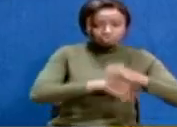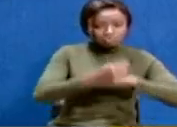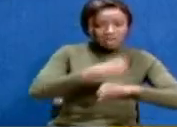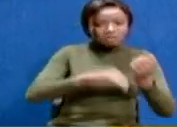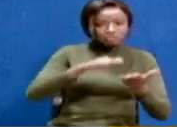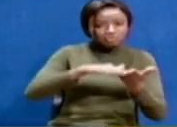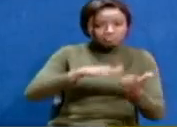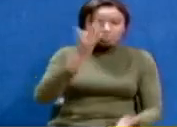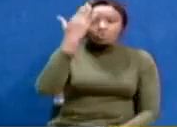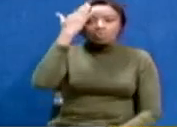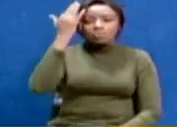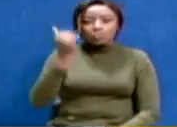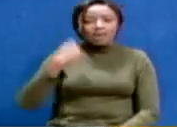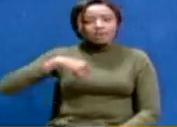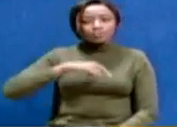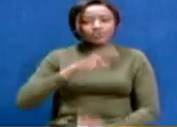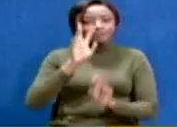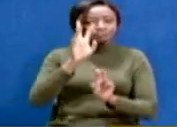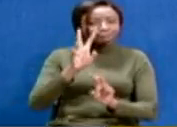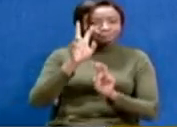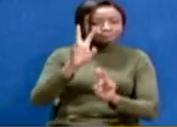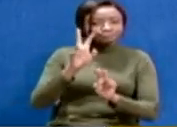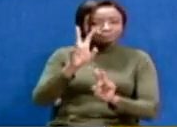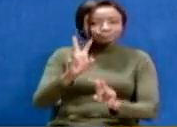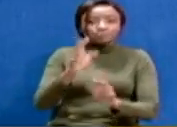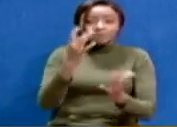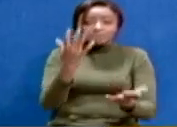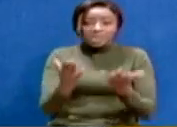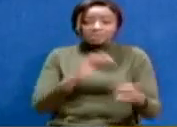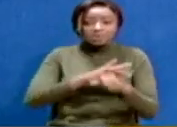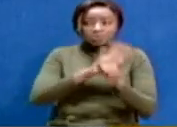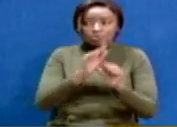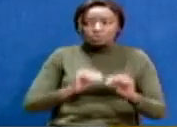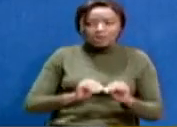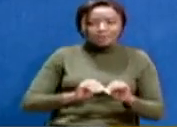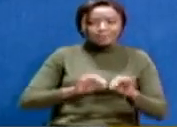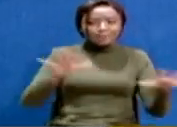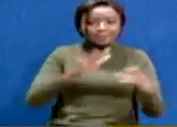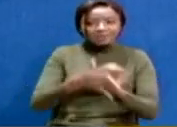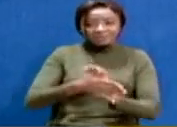as we anticipate an upsurge of infections in the coming days.